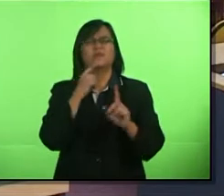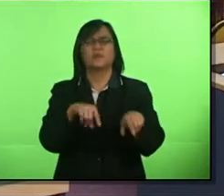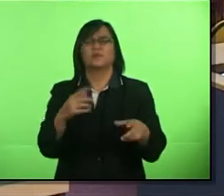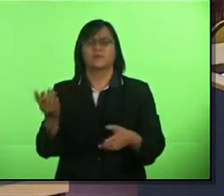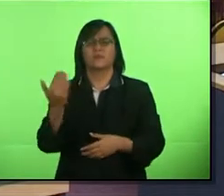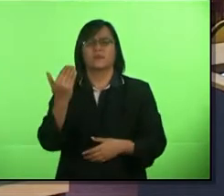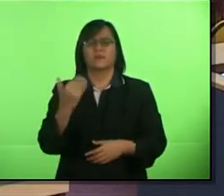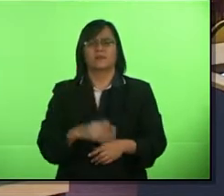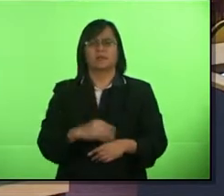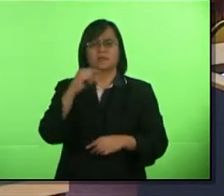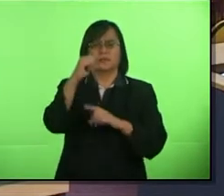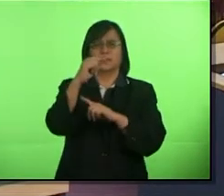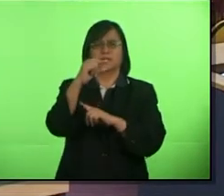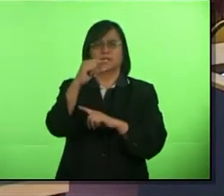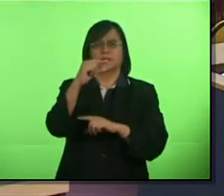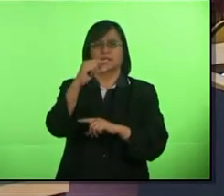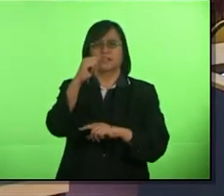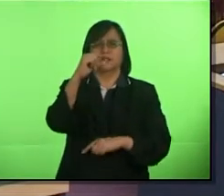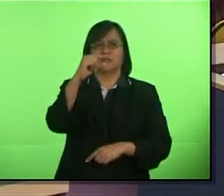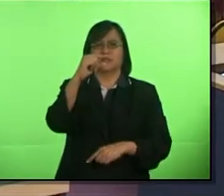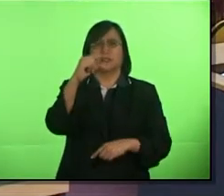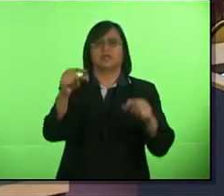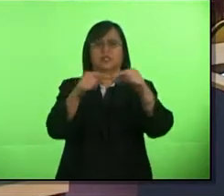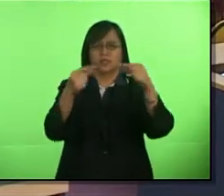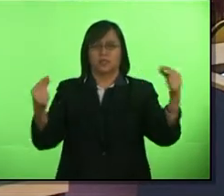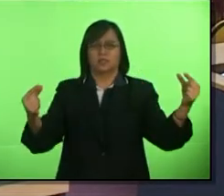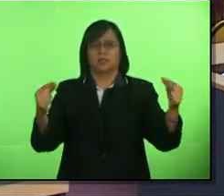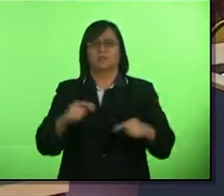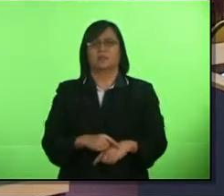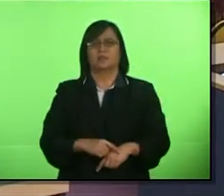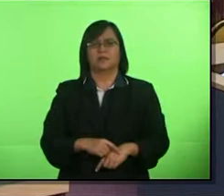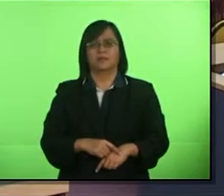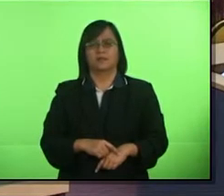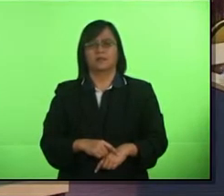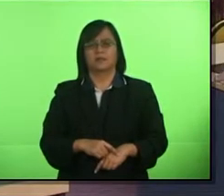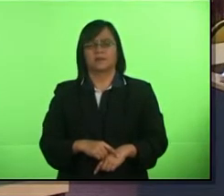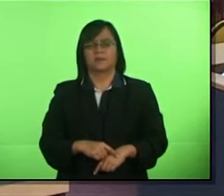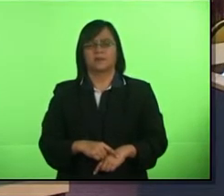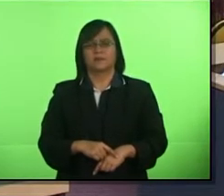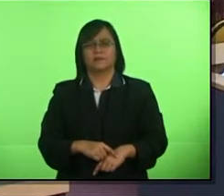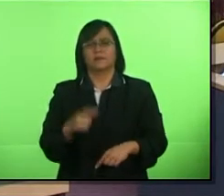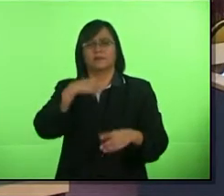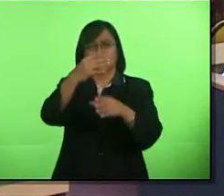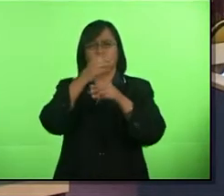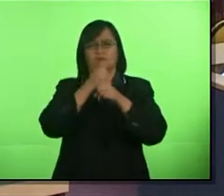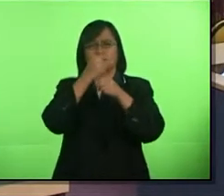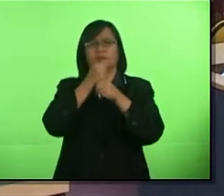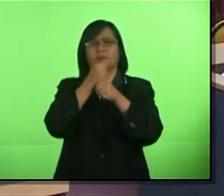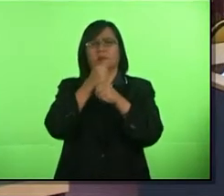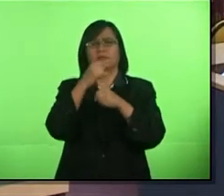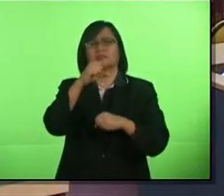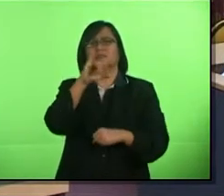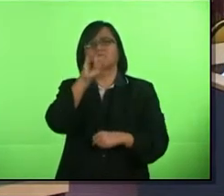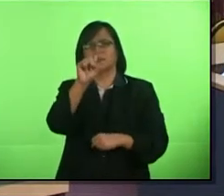General impression of the text. The point to get the gist of the text. Some must be